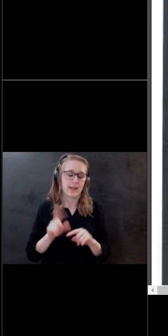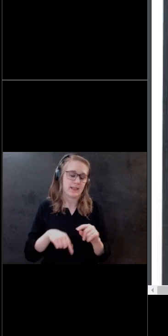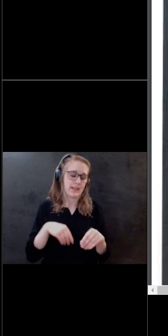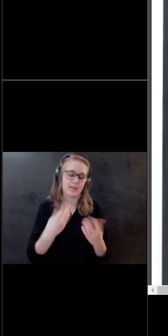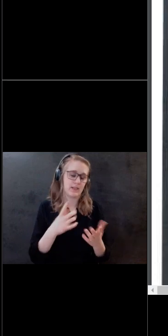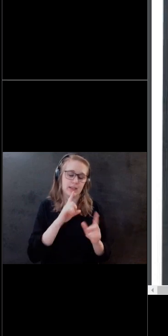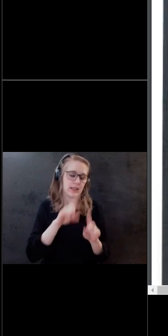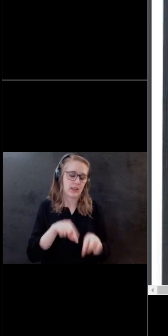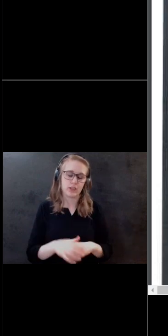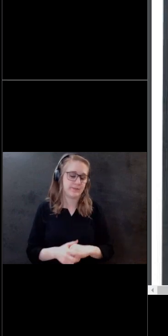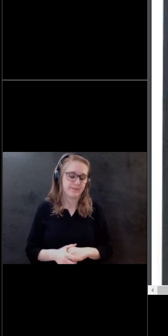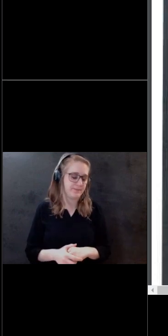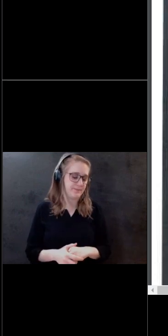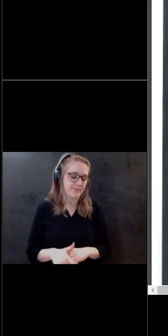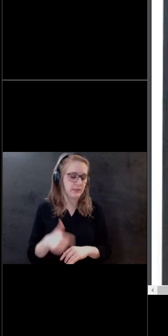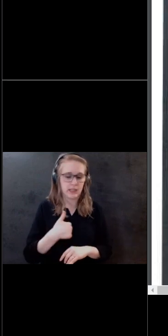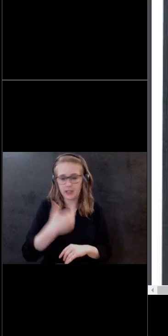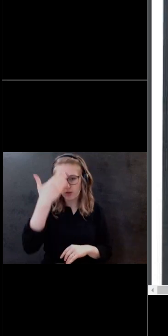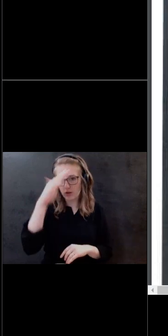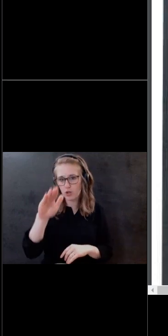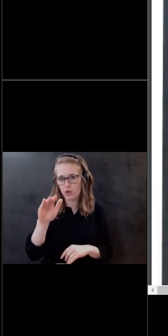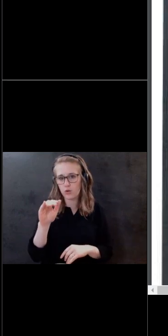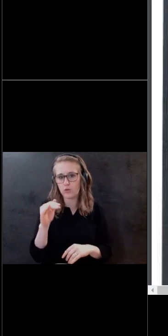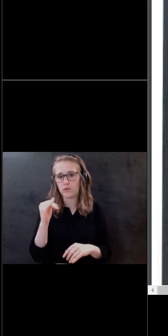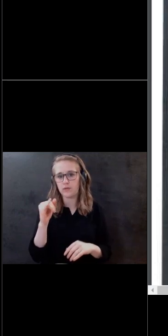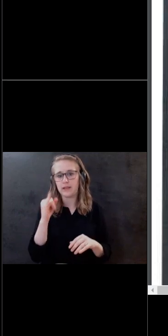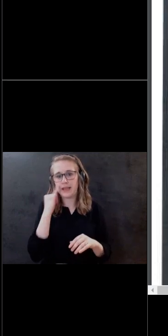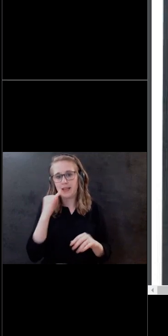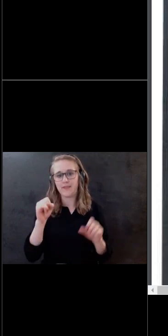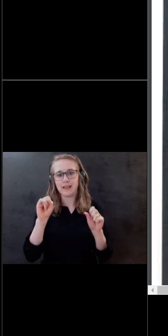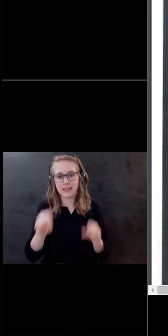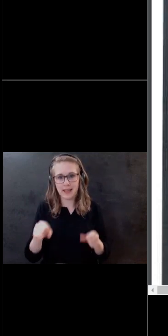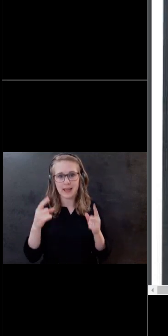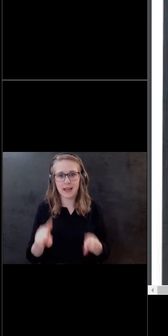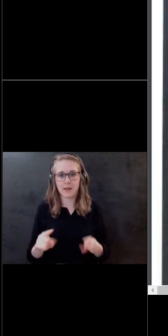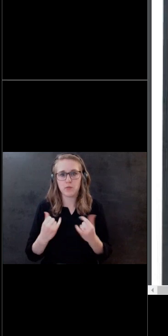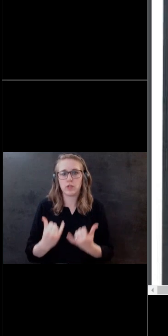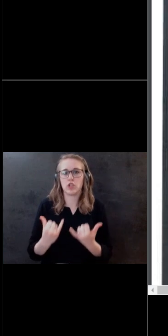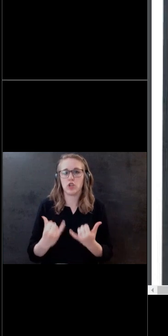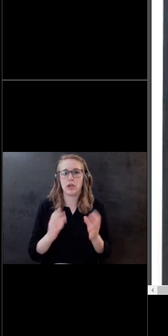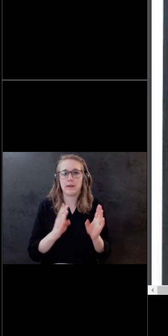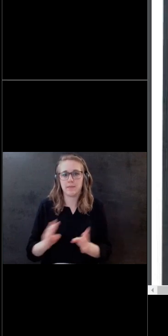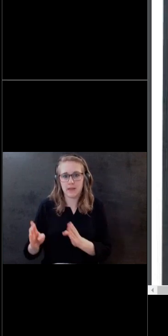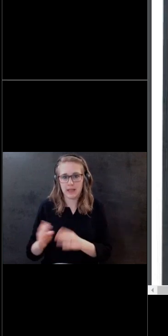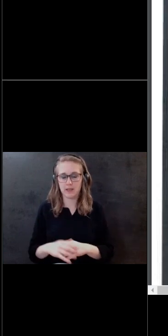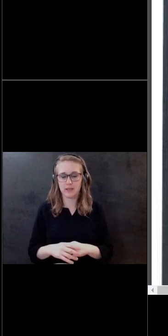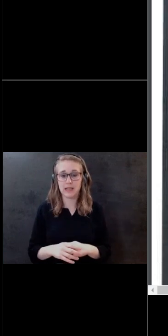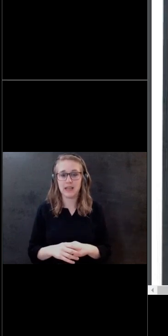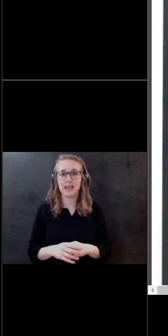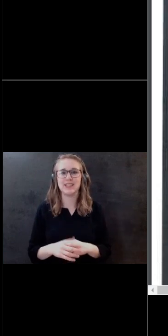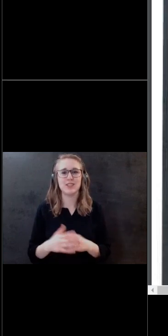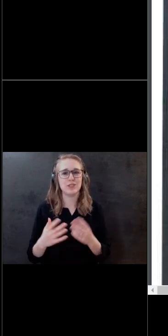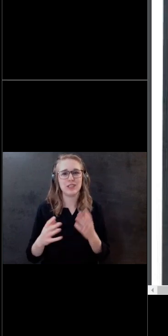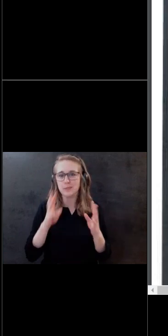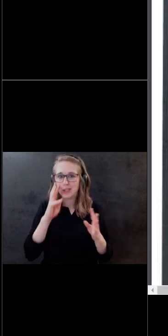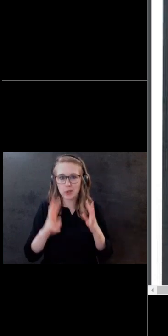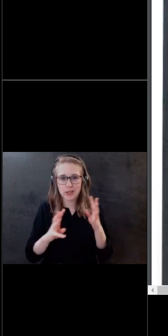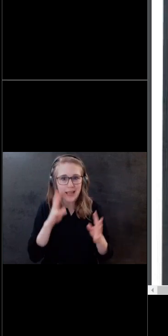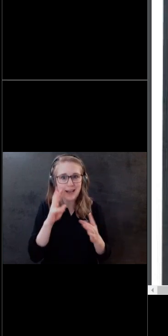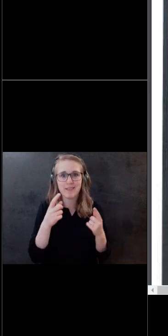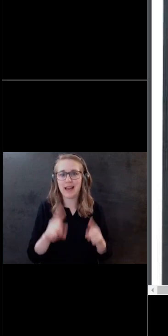answer, unfortunately. I don't know whether that could be done with the current plan, and to get creative and do it